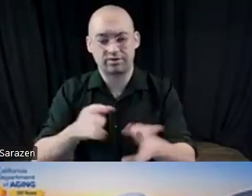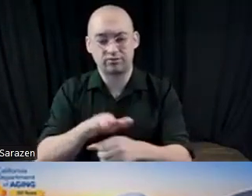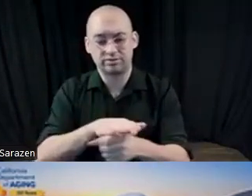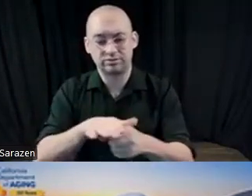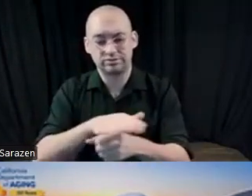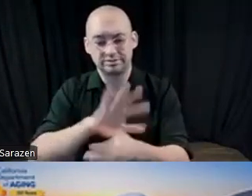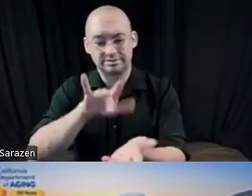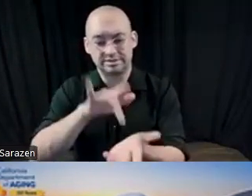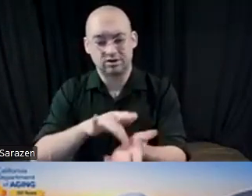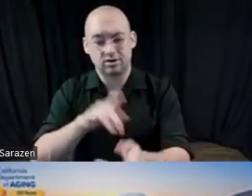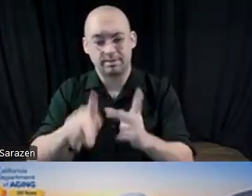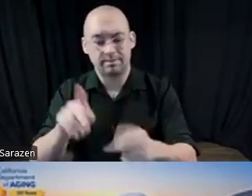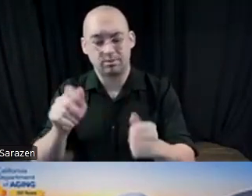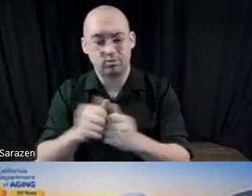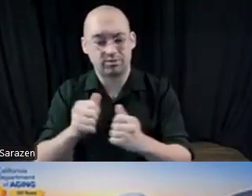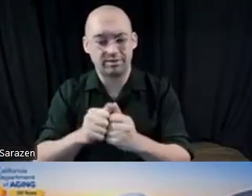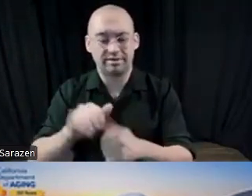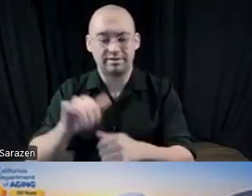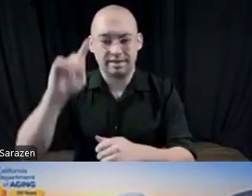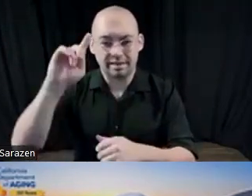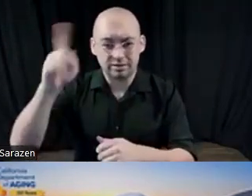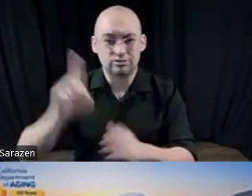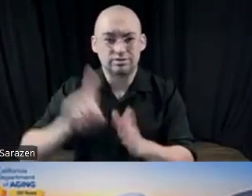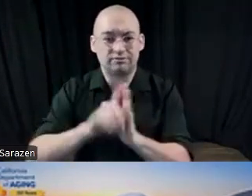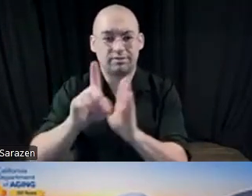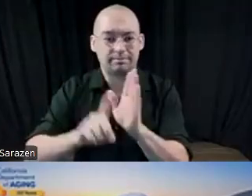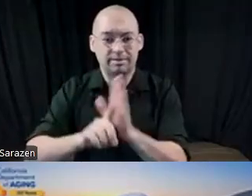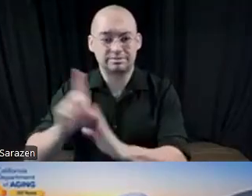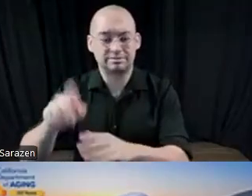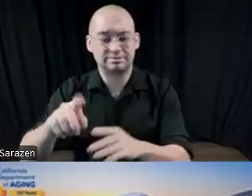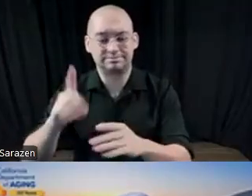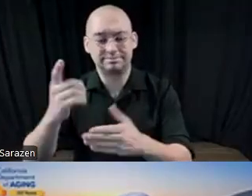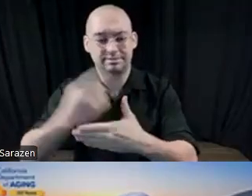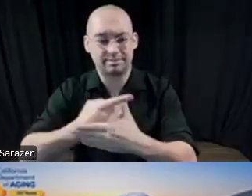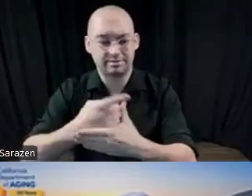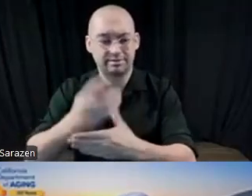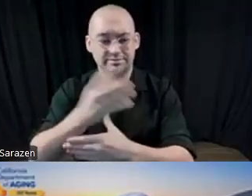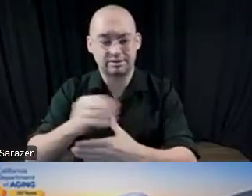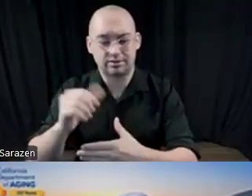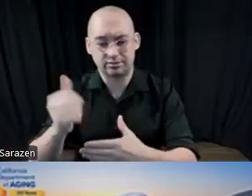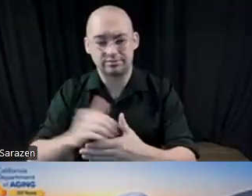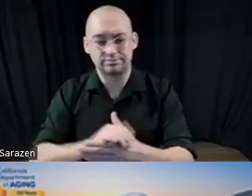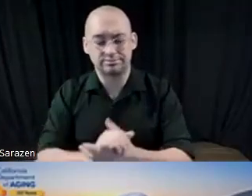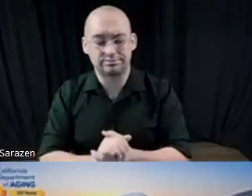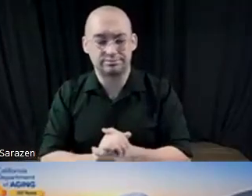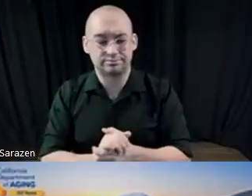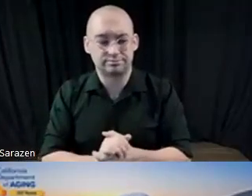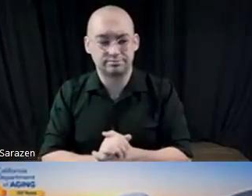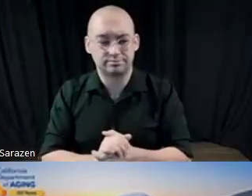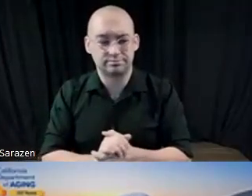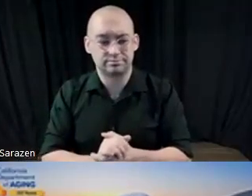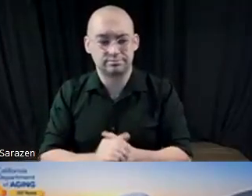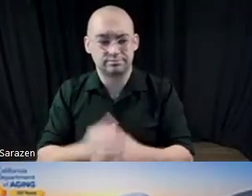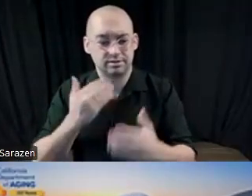for folks with intellectual and developmental disabilities and dementia. Wonderful. Thank you. I think Myra's